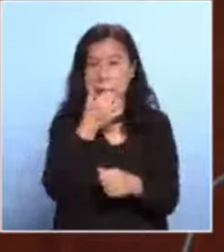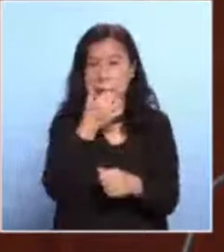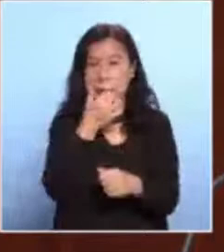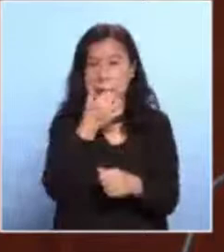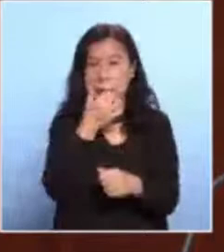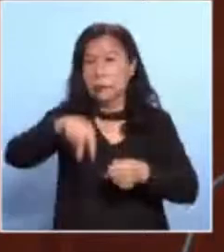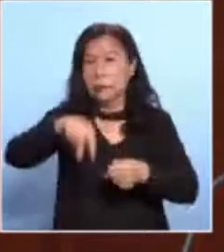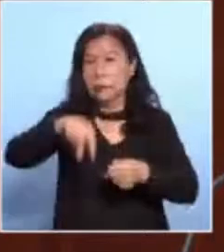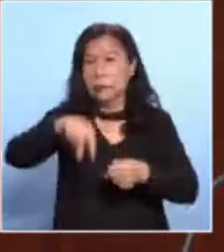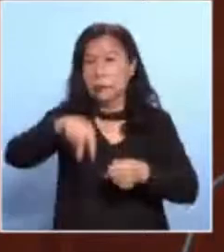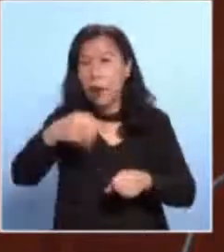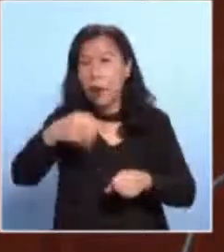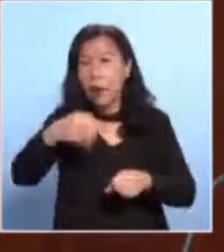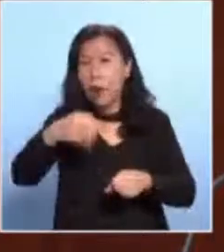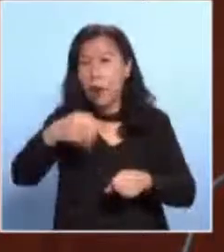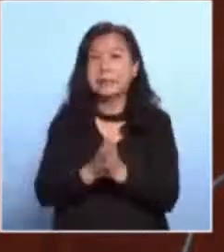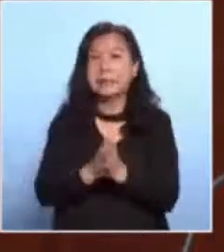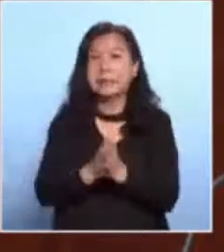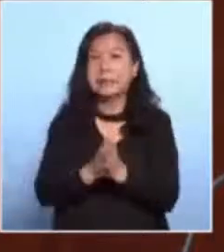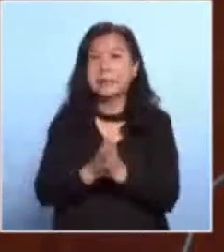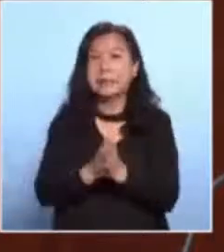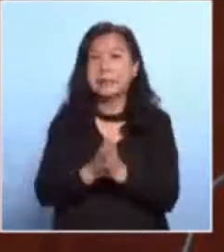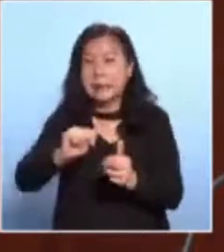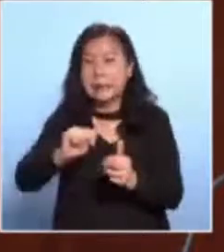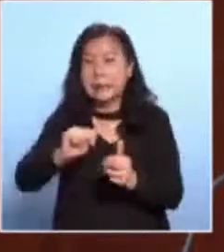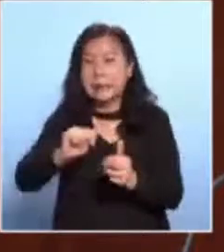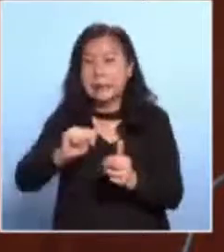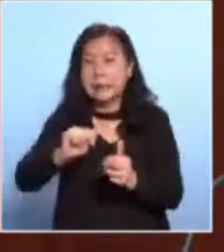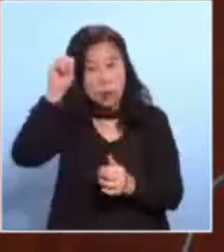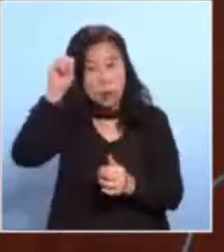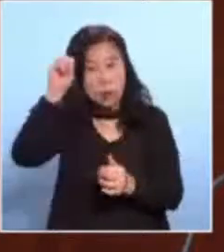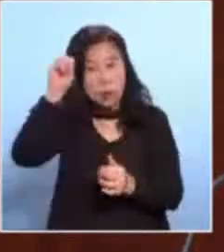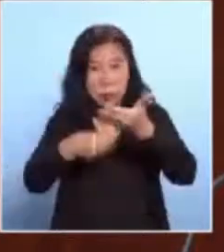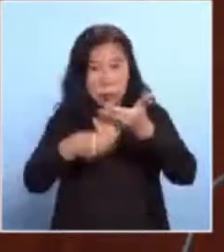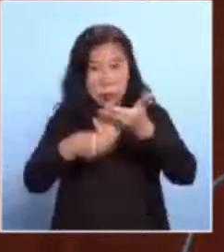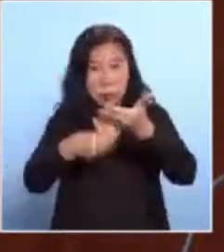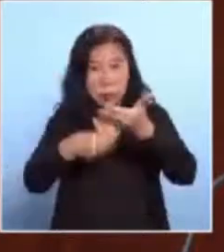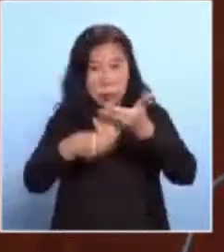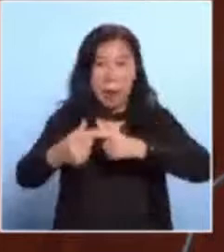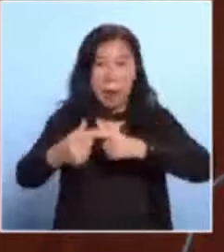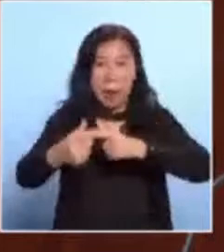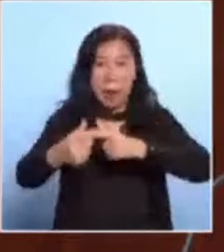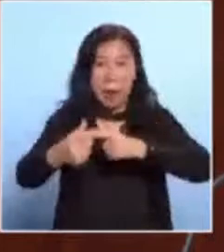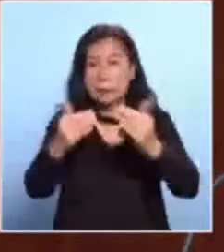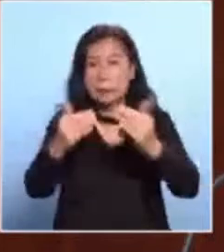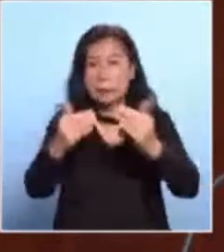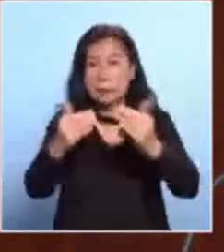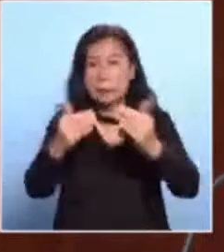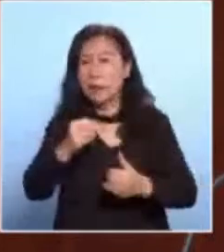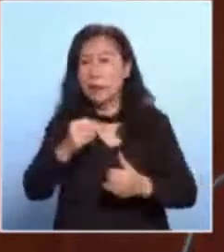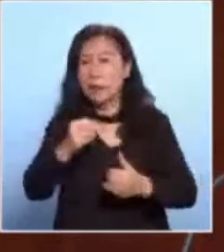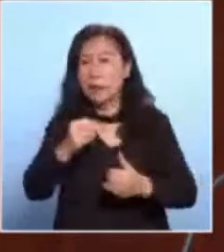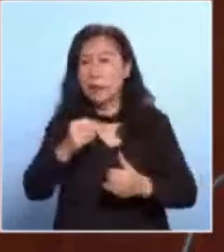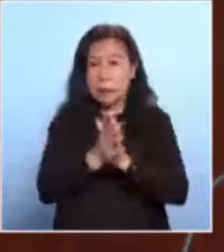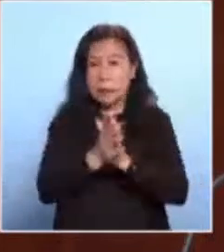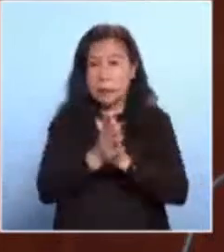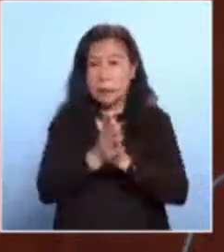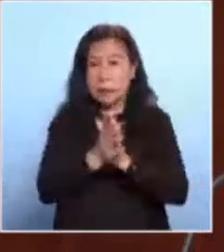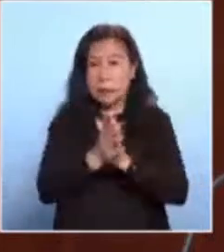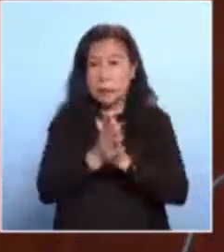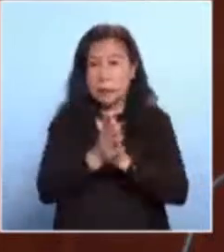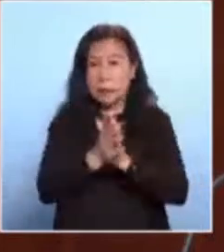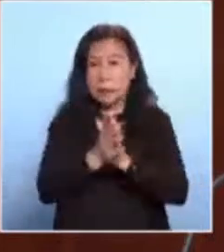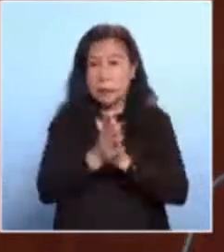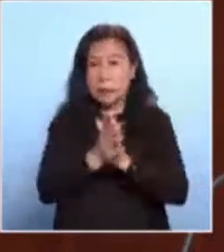local original works. The Hong Kong Trade Development Council, or the HKTDC, will enrich the Hong Kong International Film and